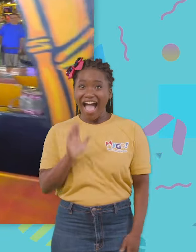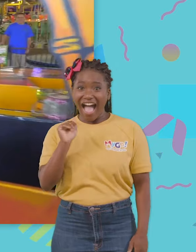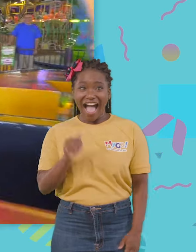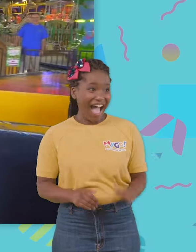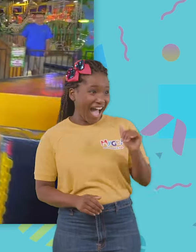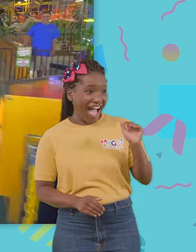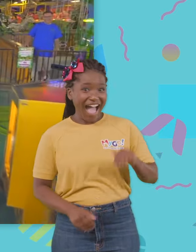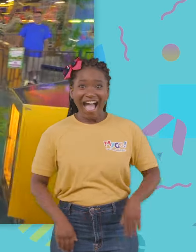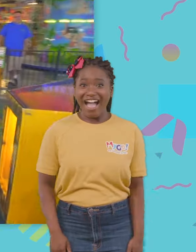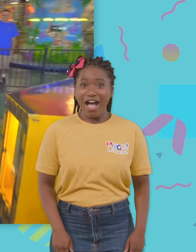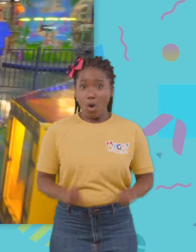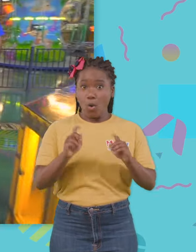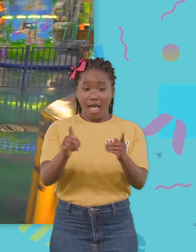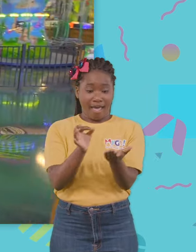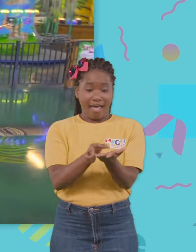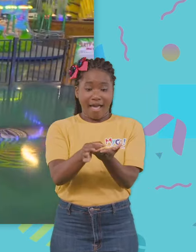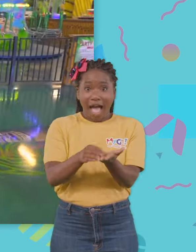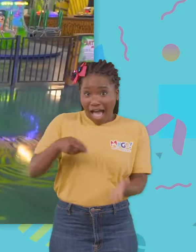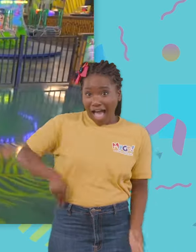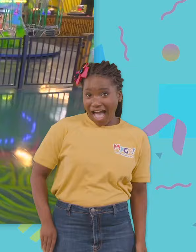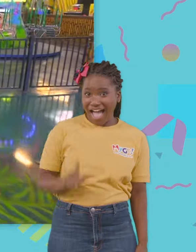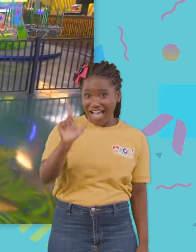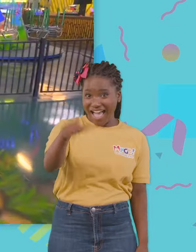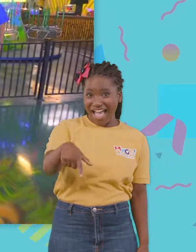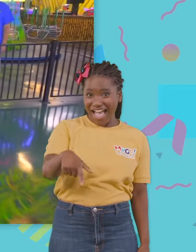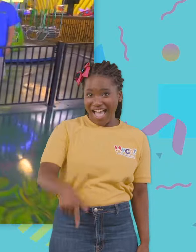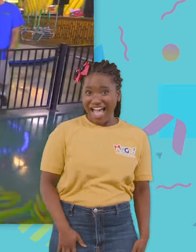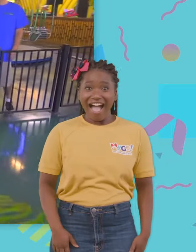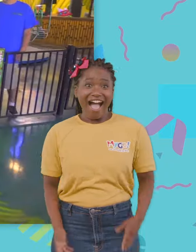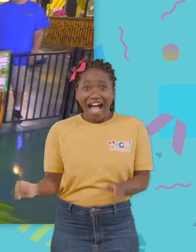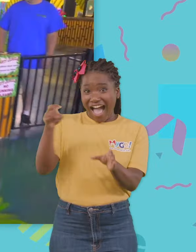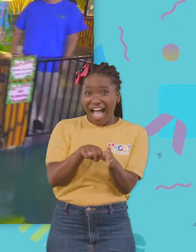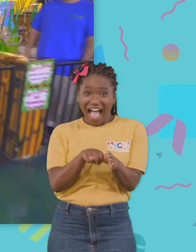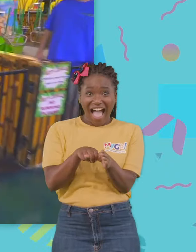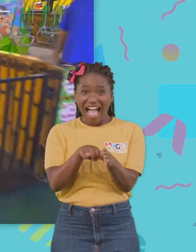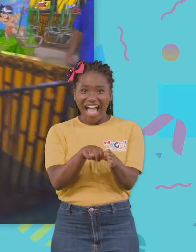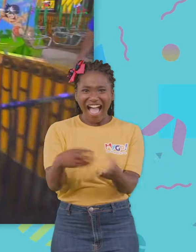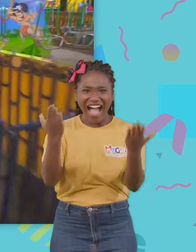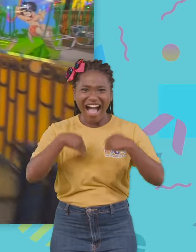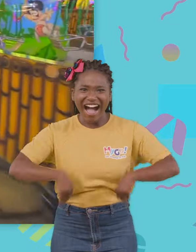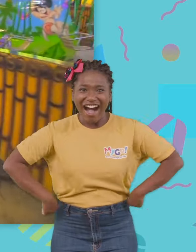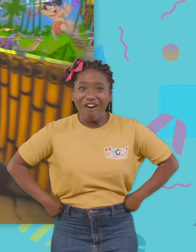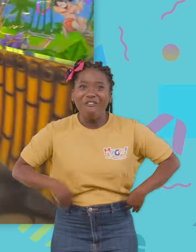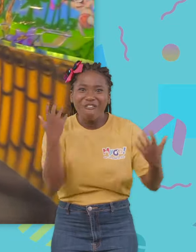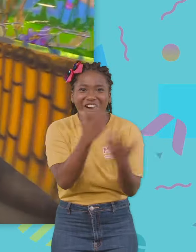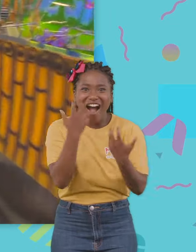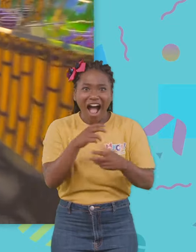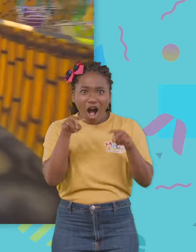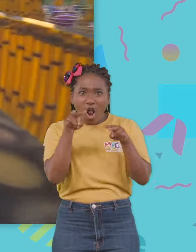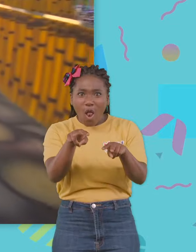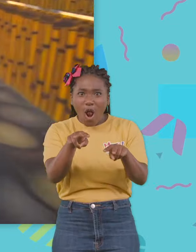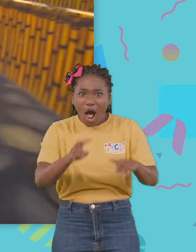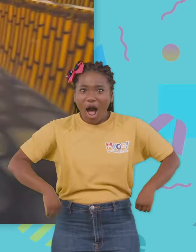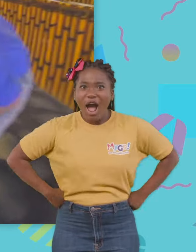Bye. Okay, we'll put these in my pocket for later. Ooh, let's ride a ride. Whoa!